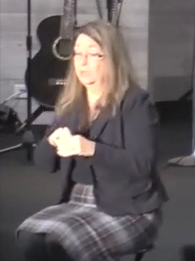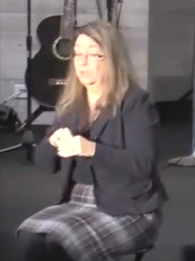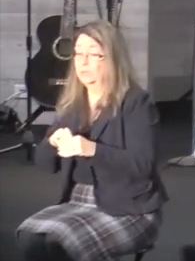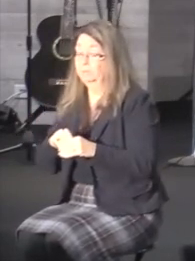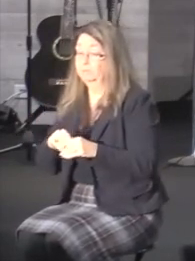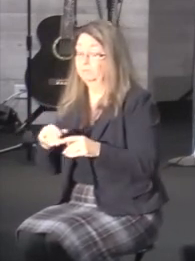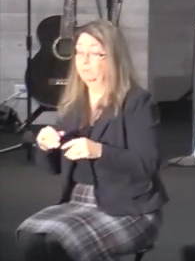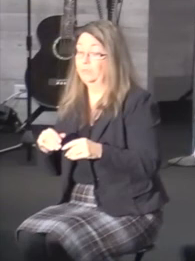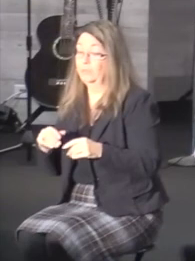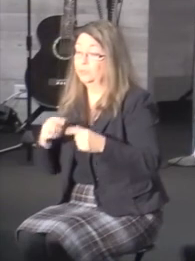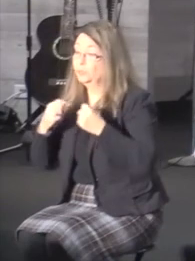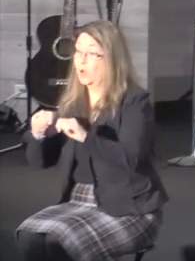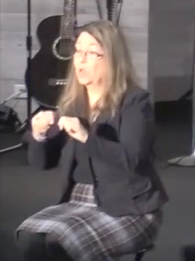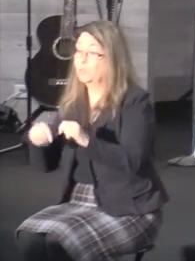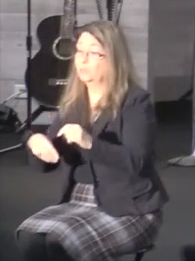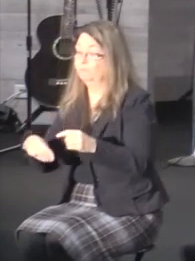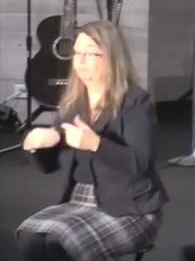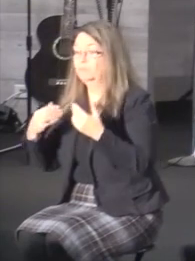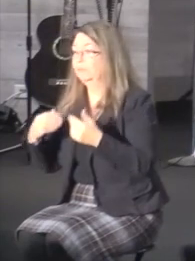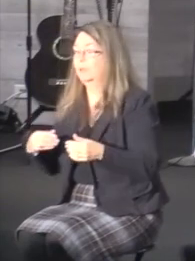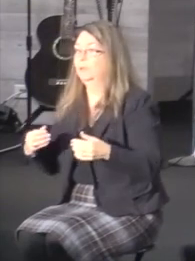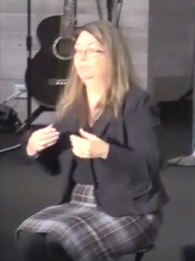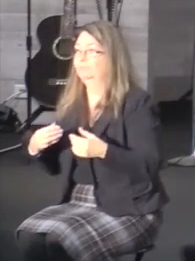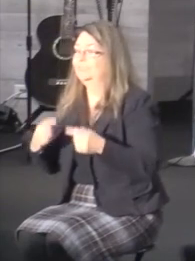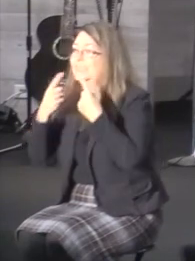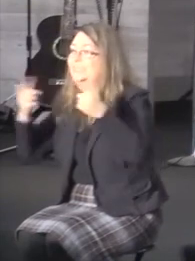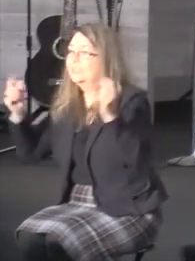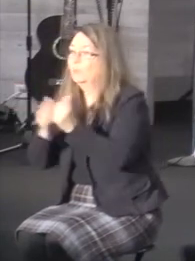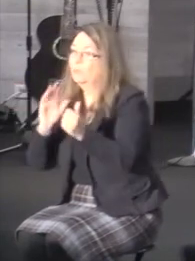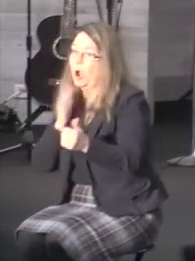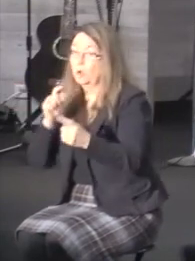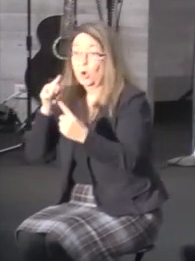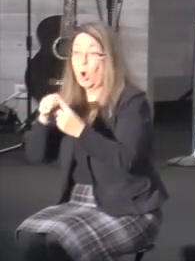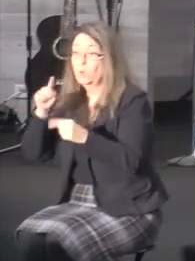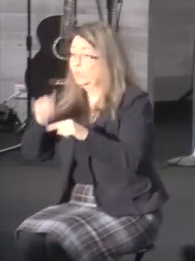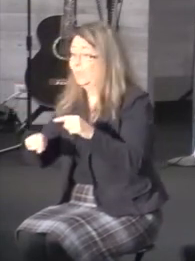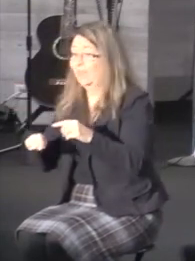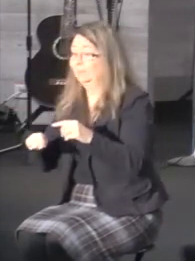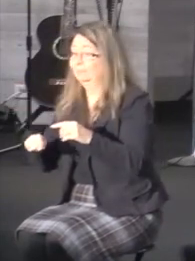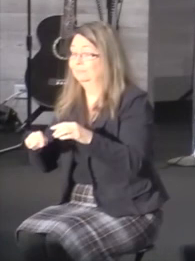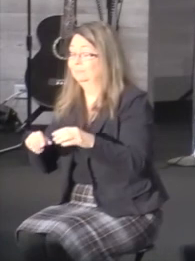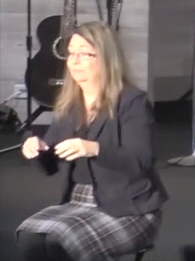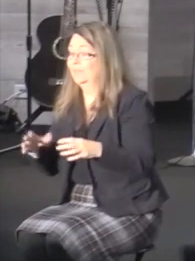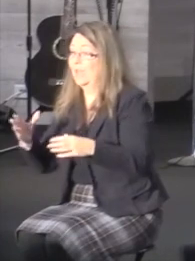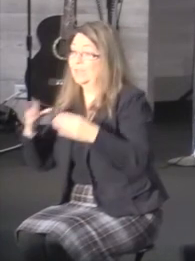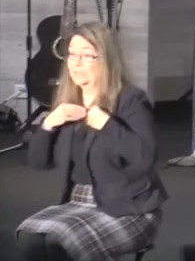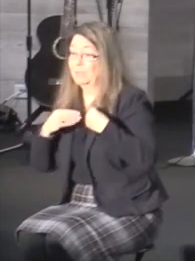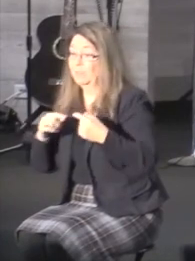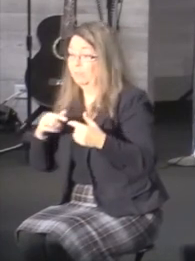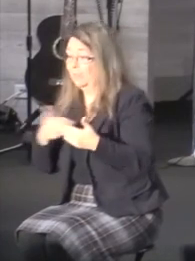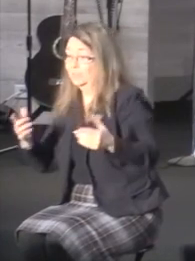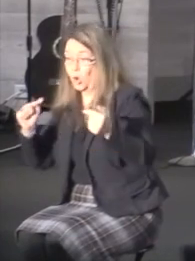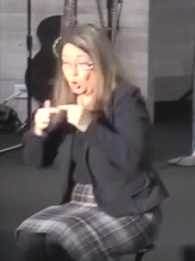our mountain, we can't embrace things that are harmful. But at the same time, we have to embrace things that are good. We have to add